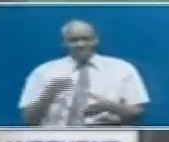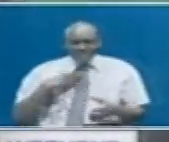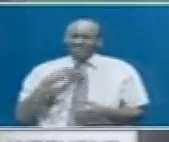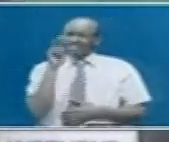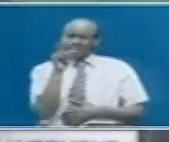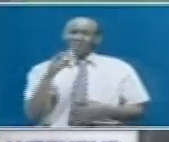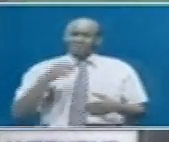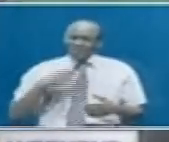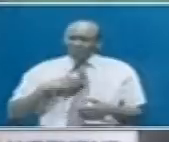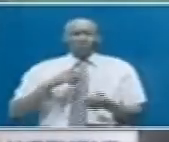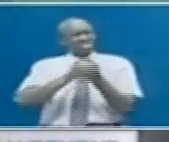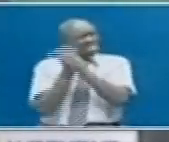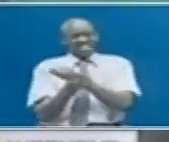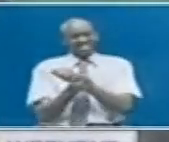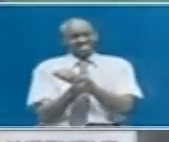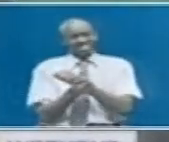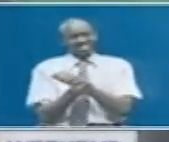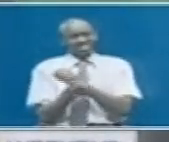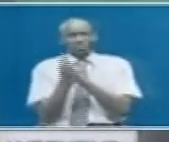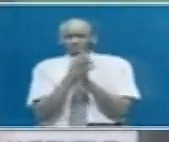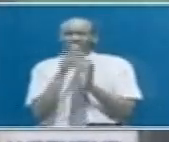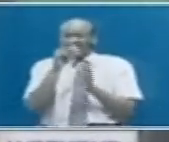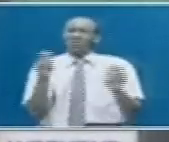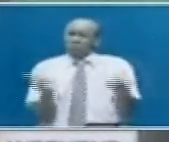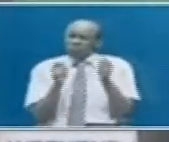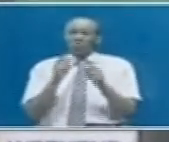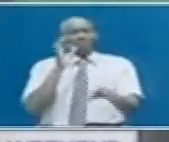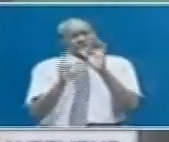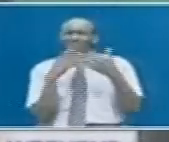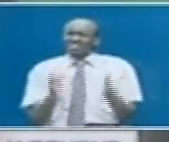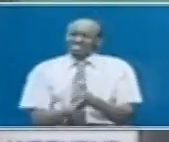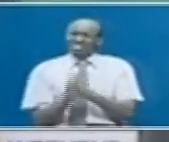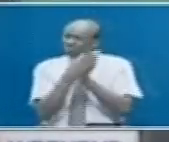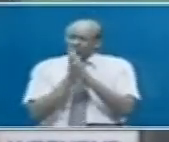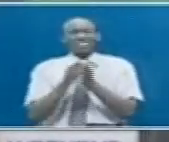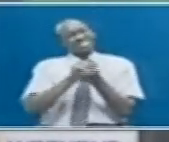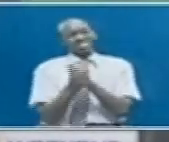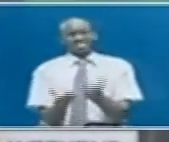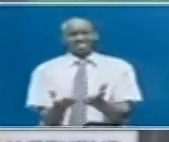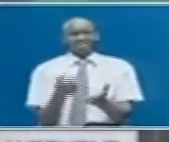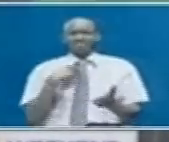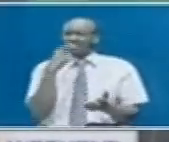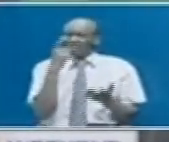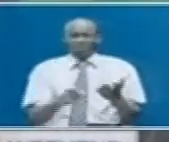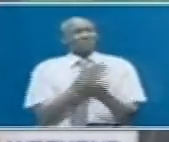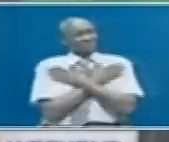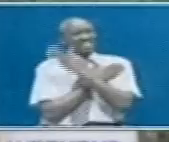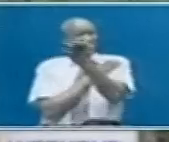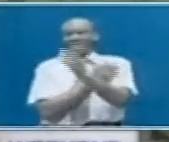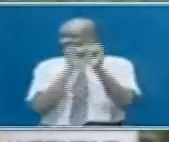jambo wote waligeuka na kusema mchawi amechomwa. Na niliona hakuna rafiki yoyote